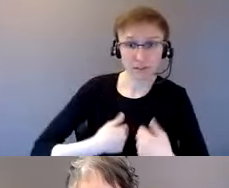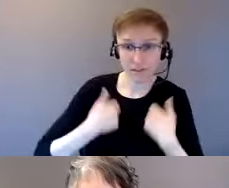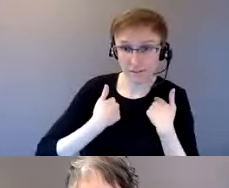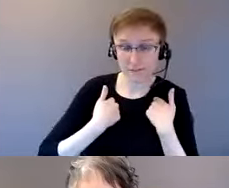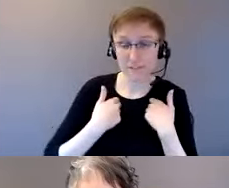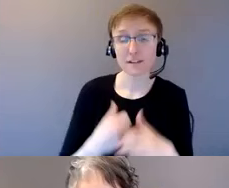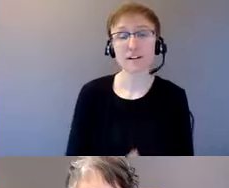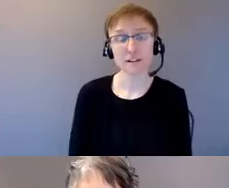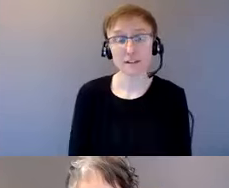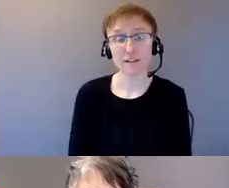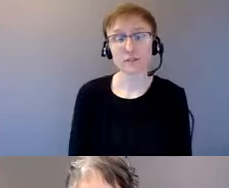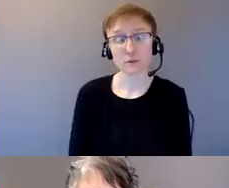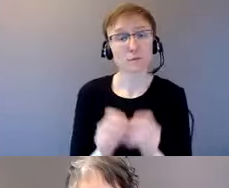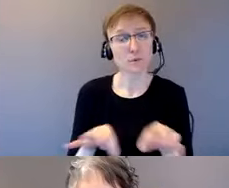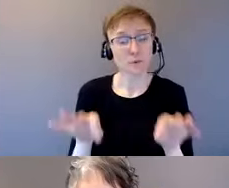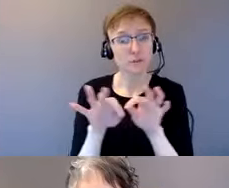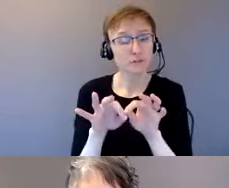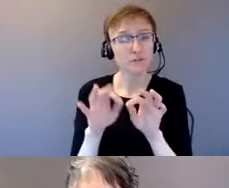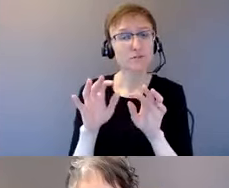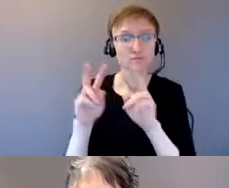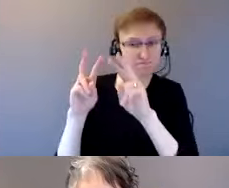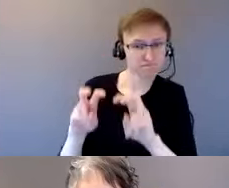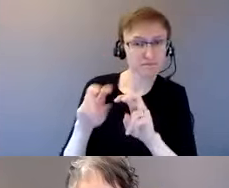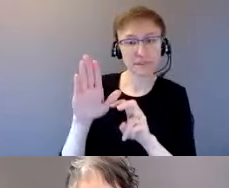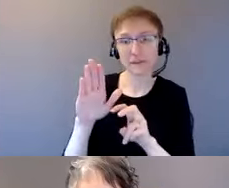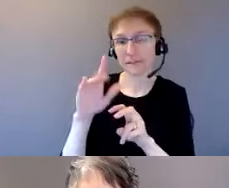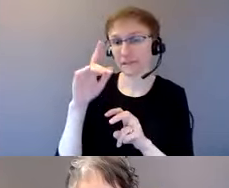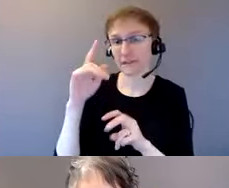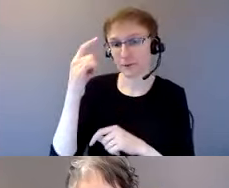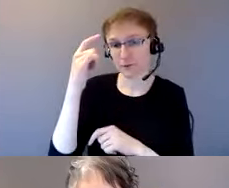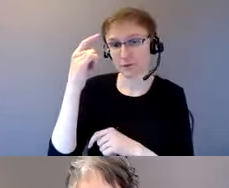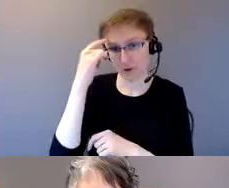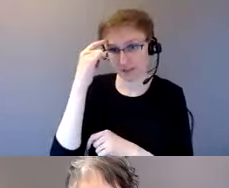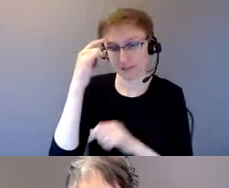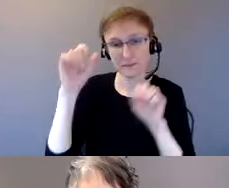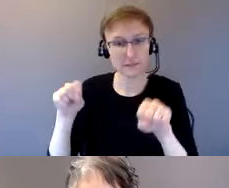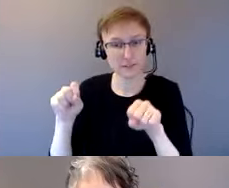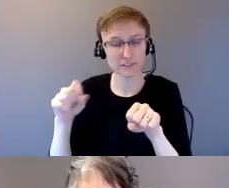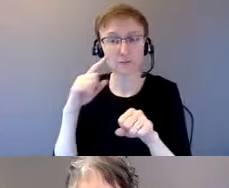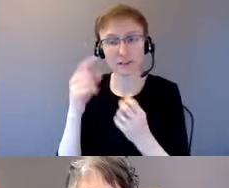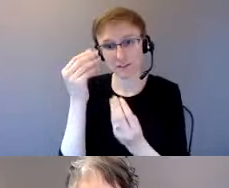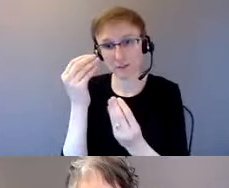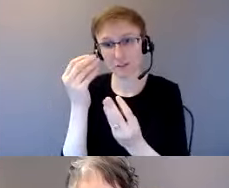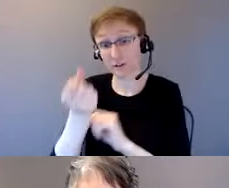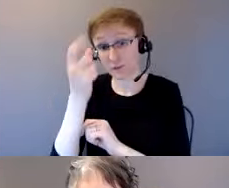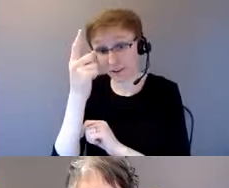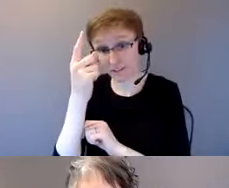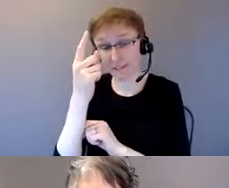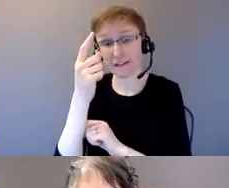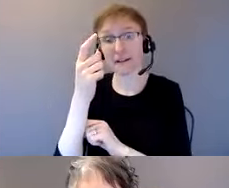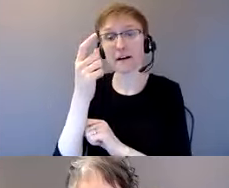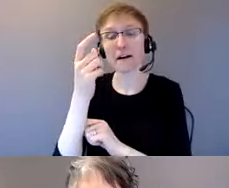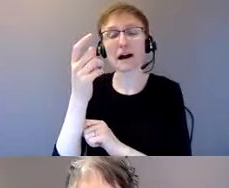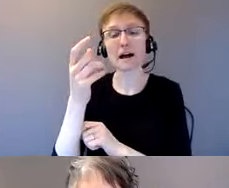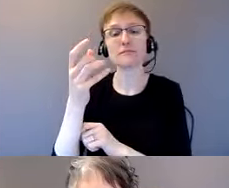the cognitive ability to process, grasp, and retain the information that's going to be relevant, and also to make